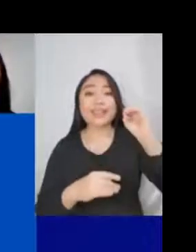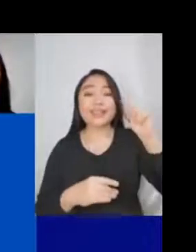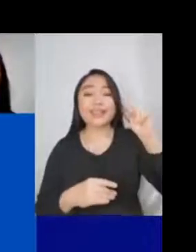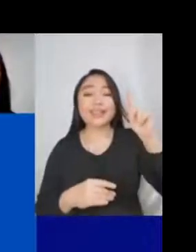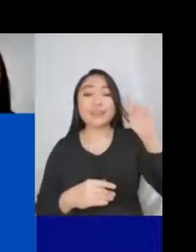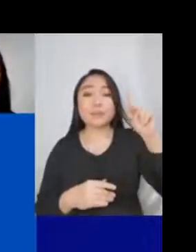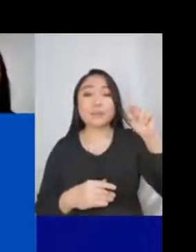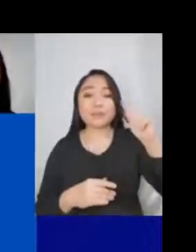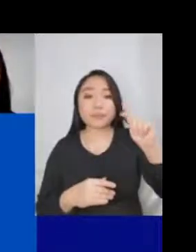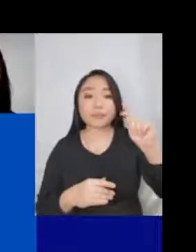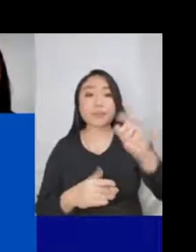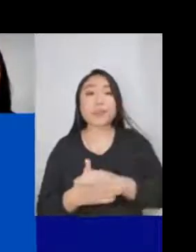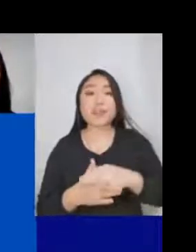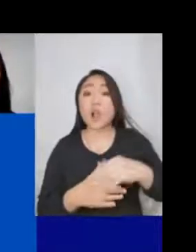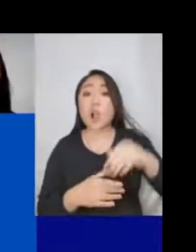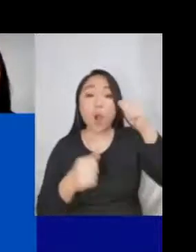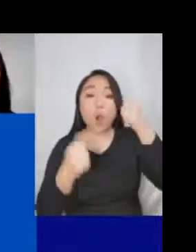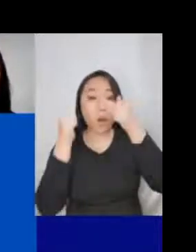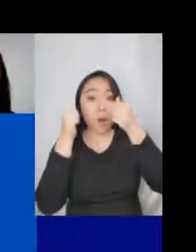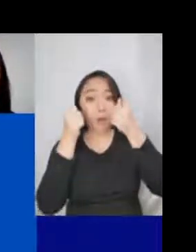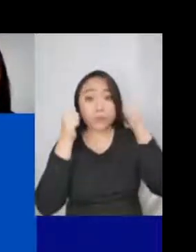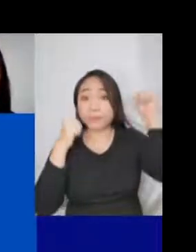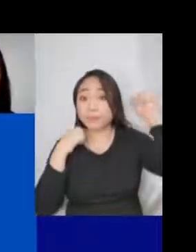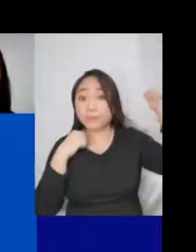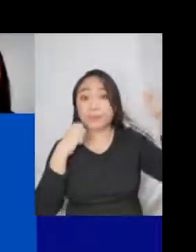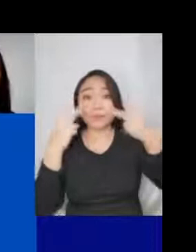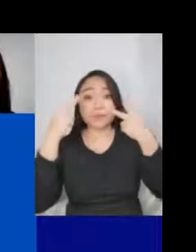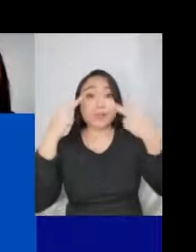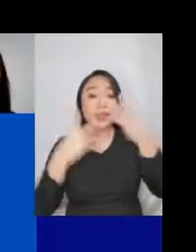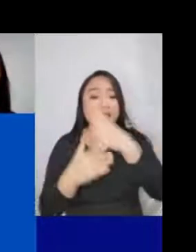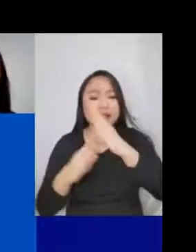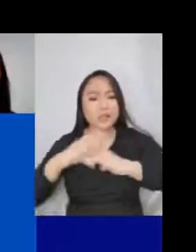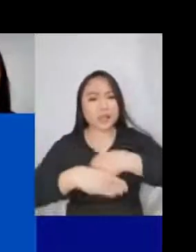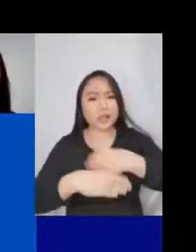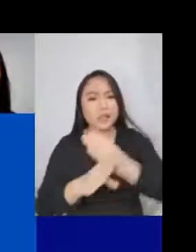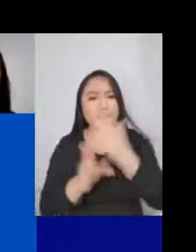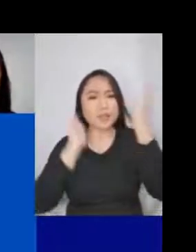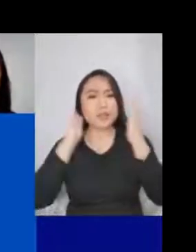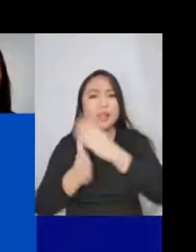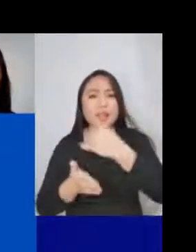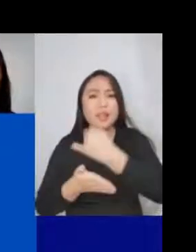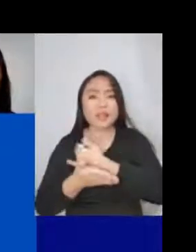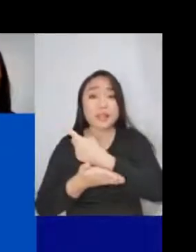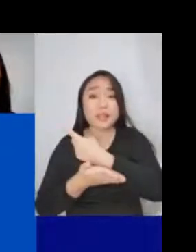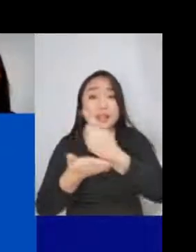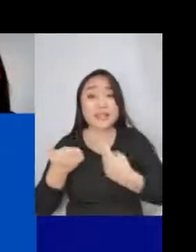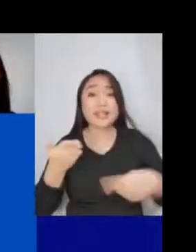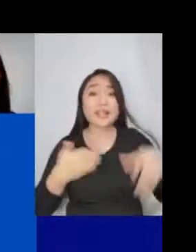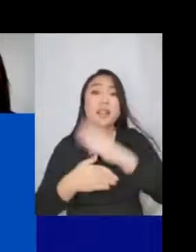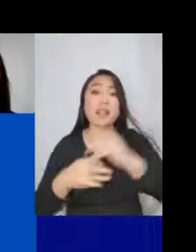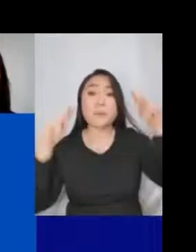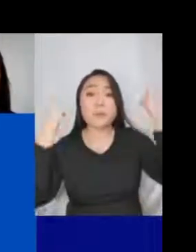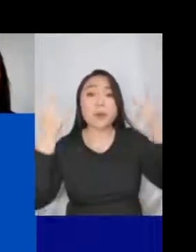Development and Editorial section, Audiovisual section, Creative Services and Design section,